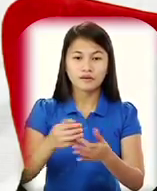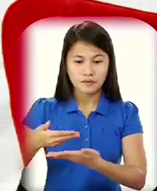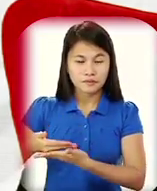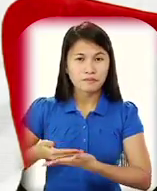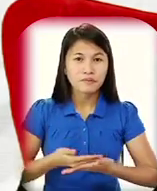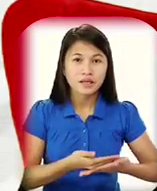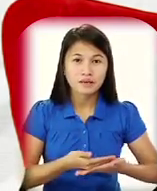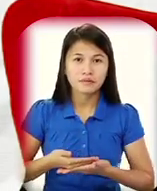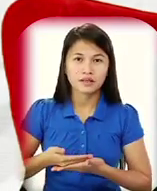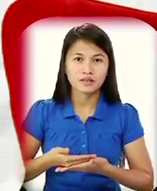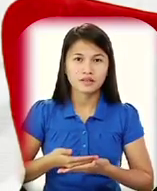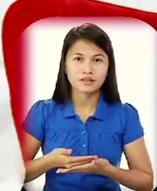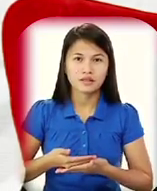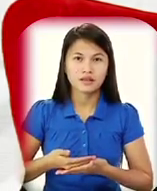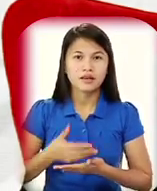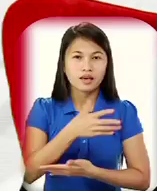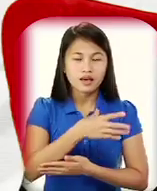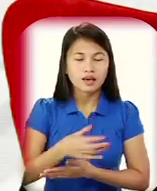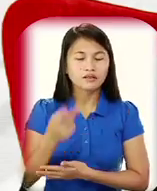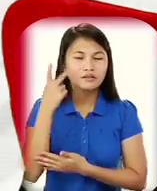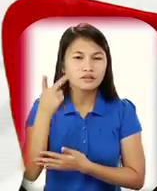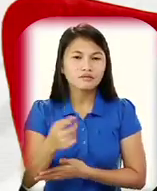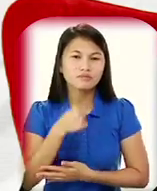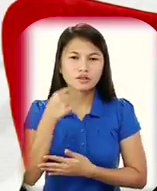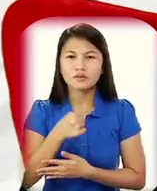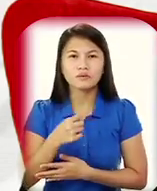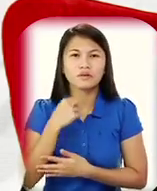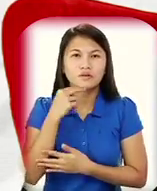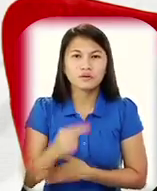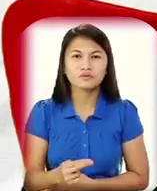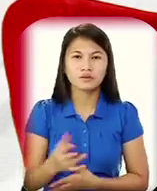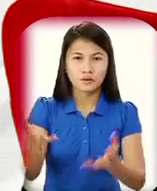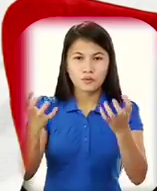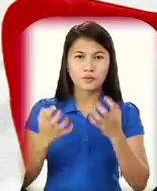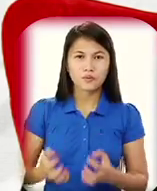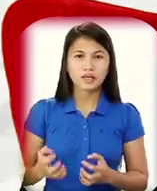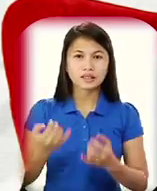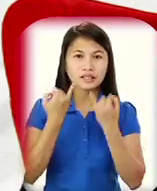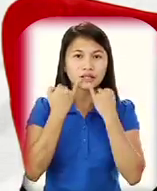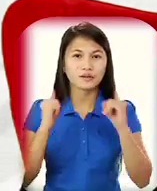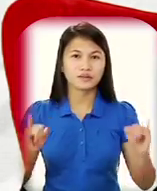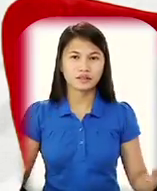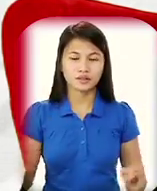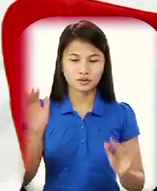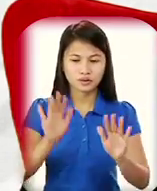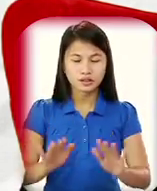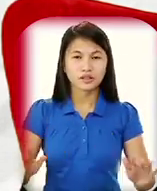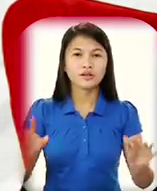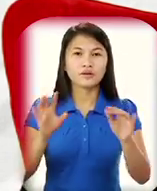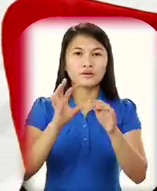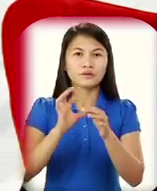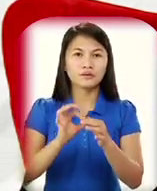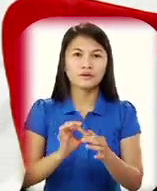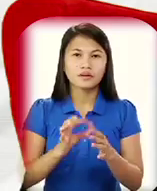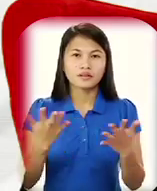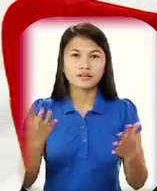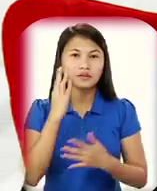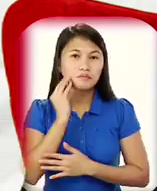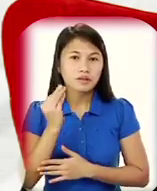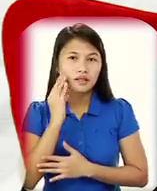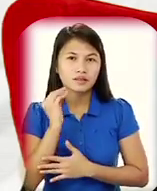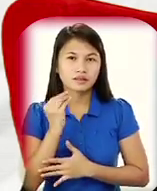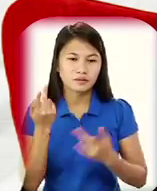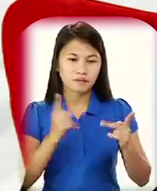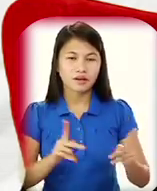unborn. And some of them justify it by saying, we don't want these innocent children to experience